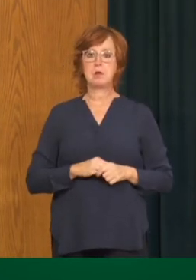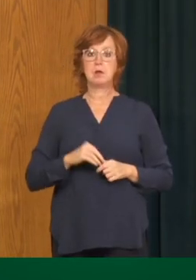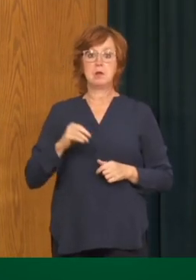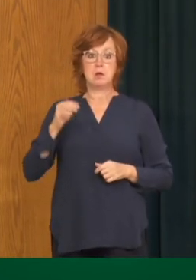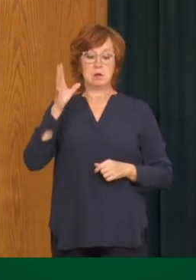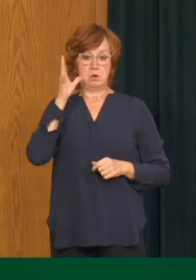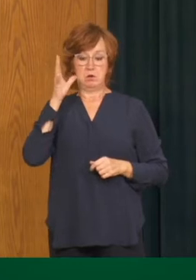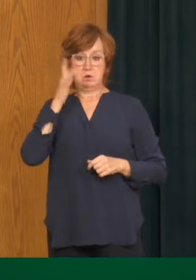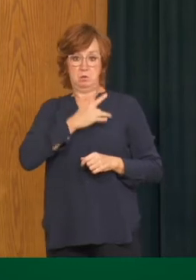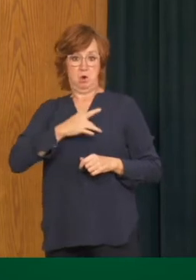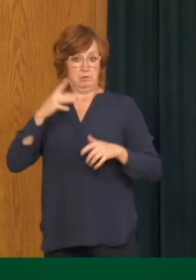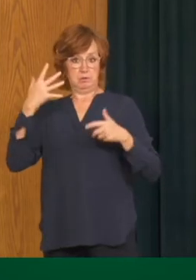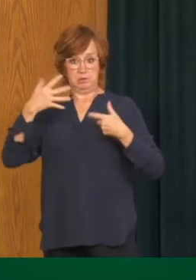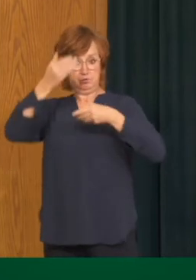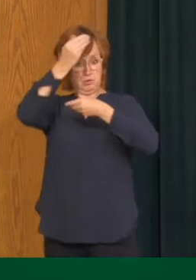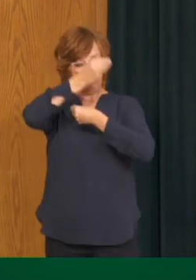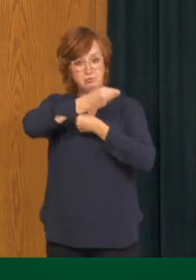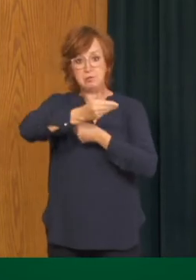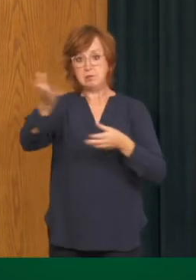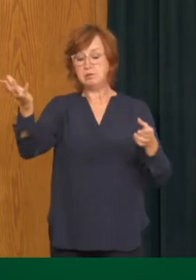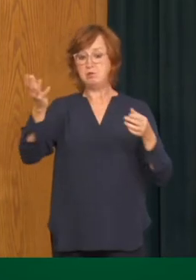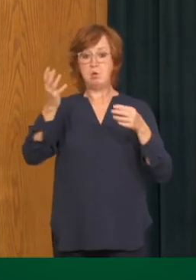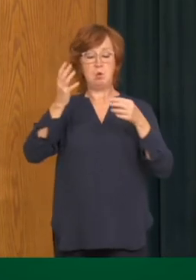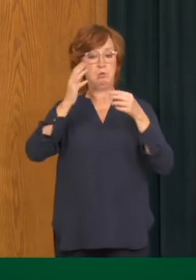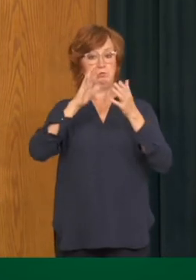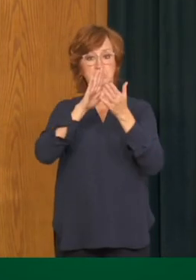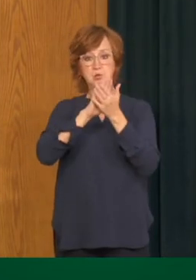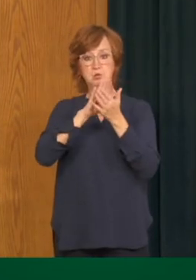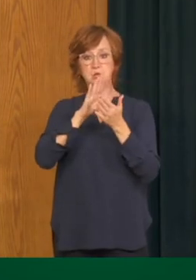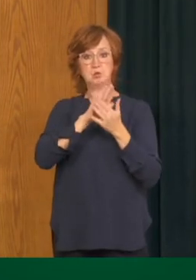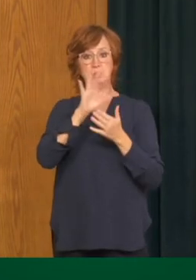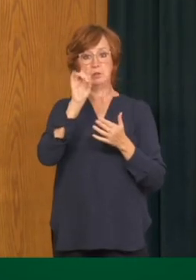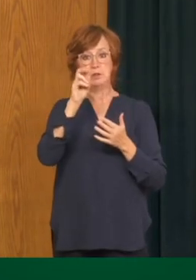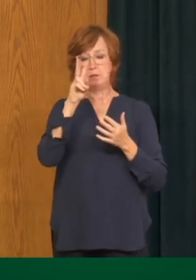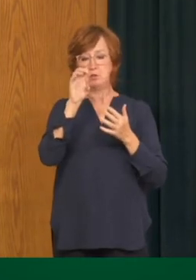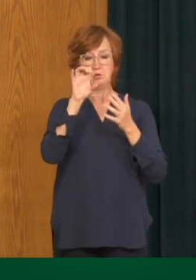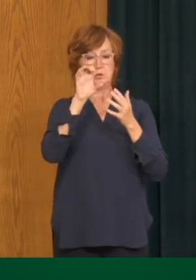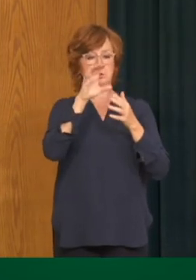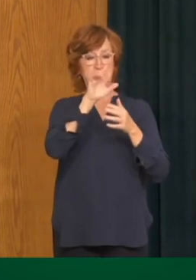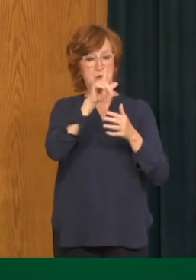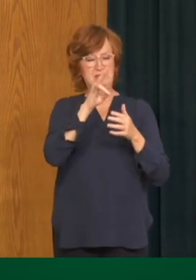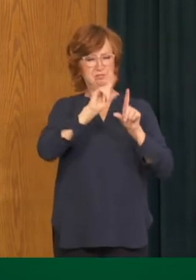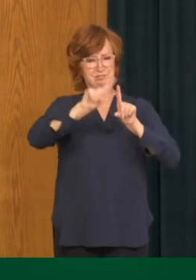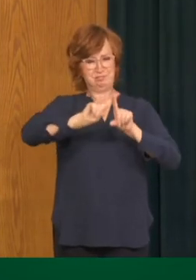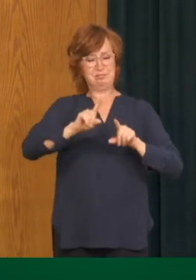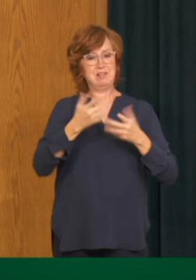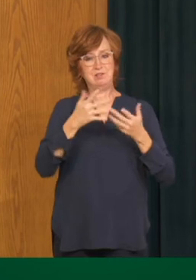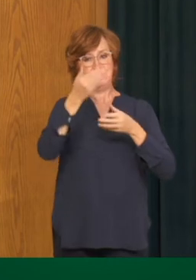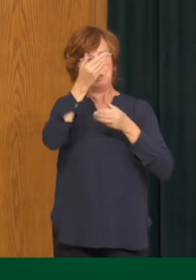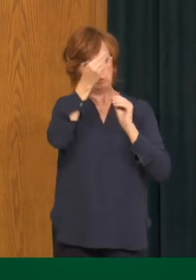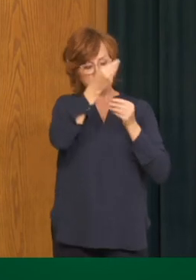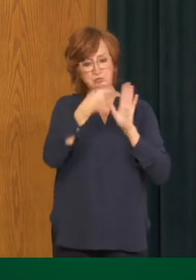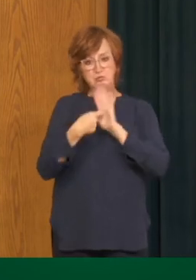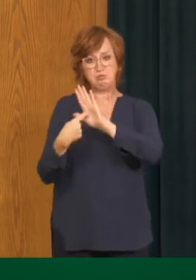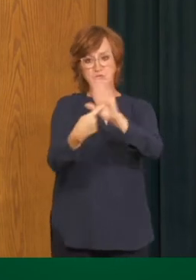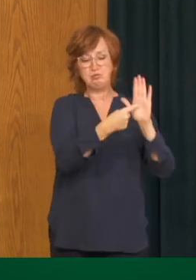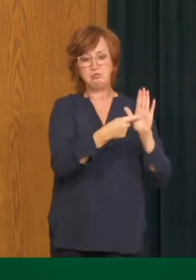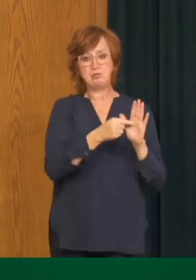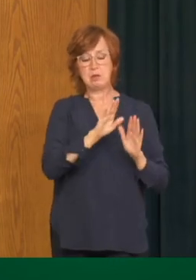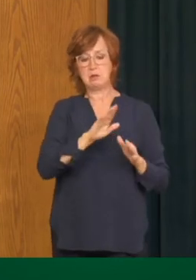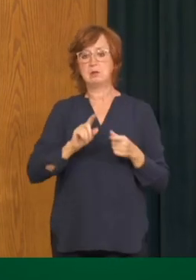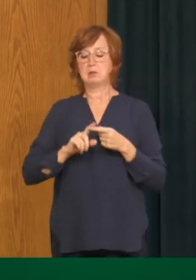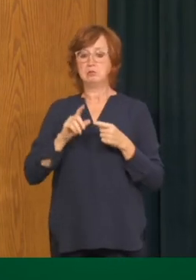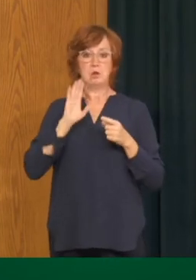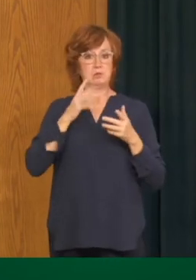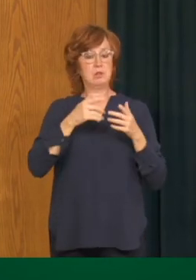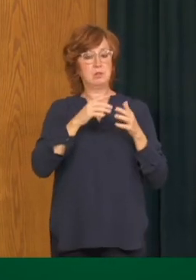and school divisions have released their operational plans to ensure a safe return to school. The province will allocate $40